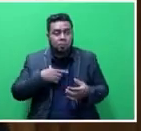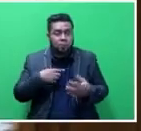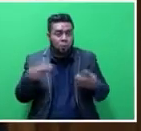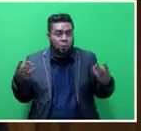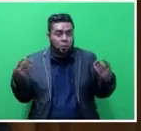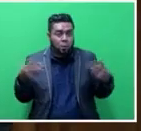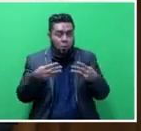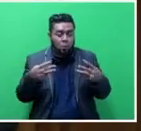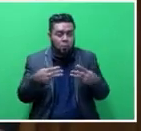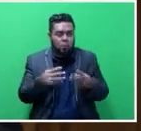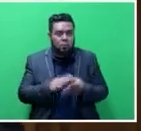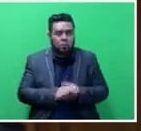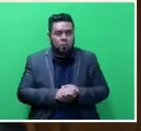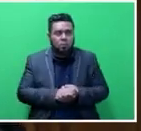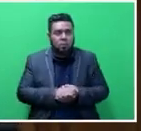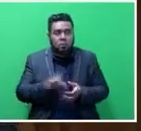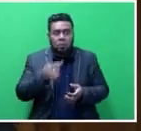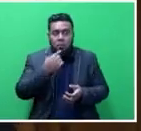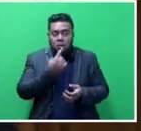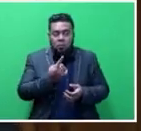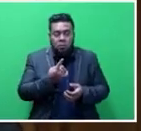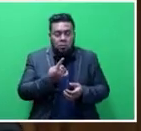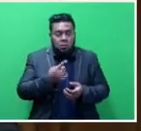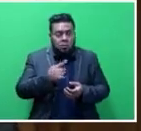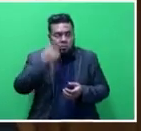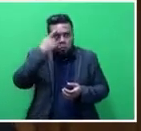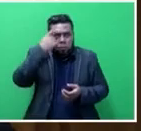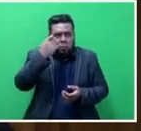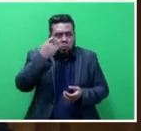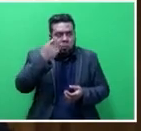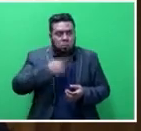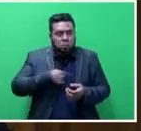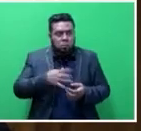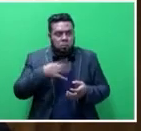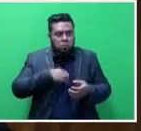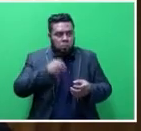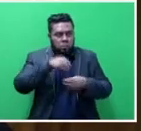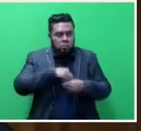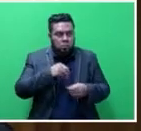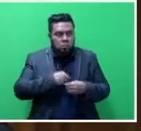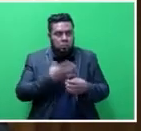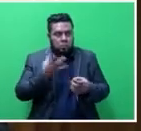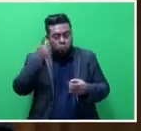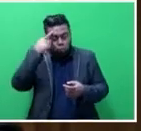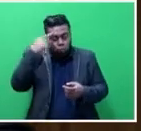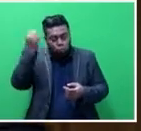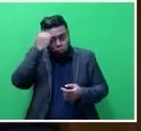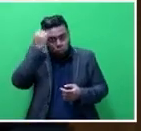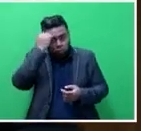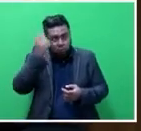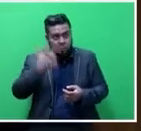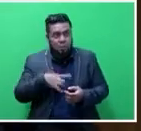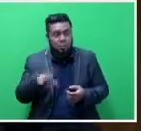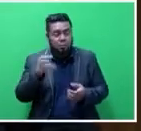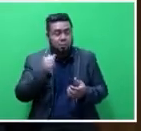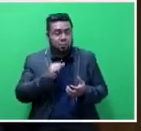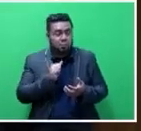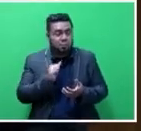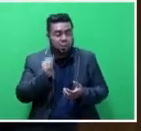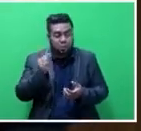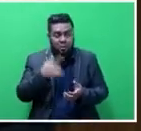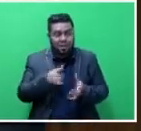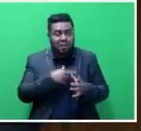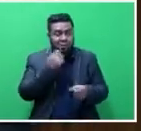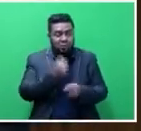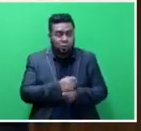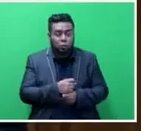Attorney General is on record saying the idea was stupendously stupid. Yes. How bitter must it be for the Attorney General